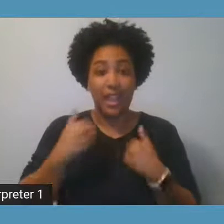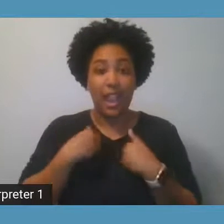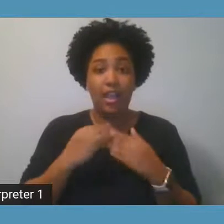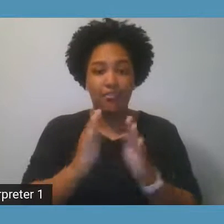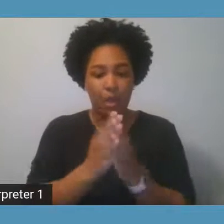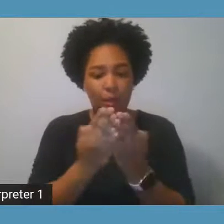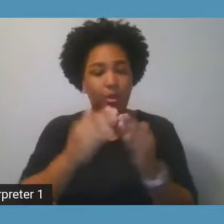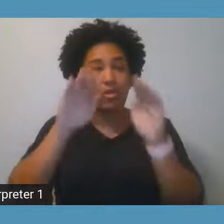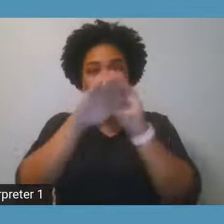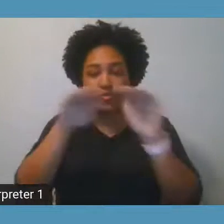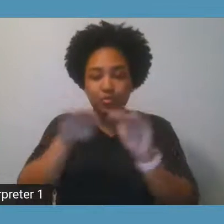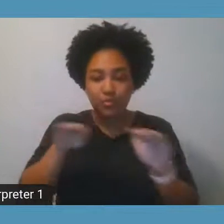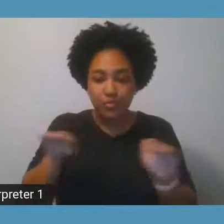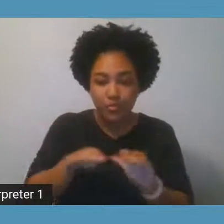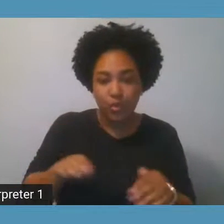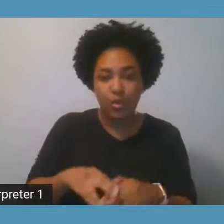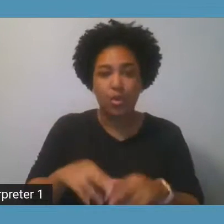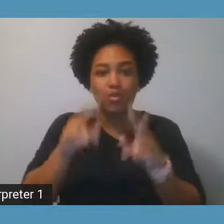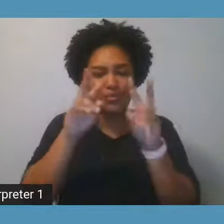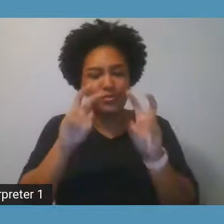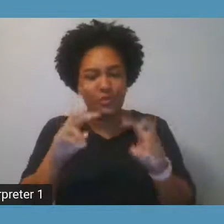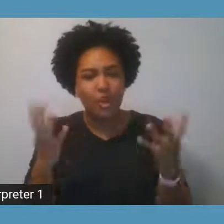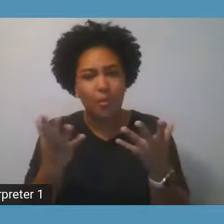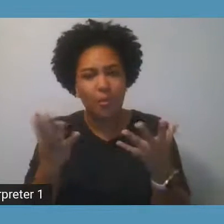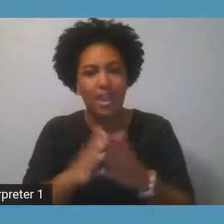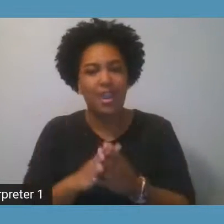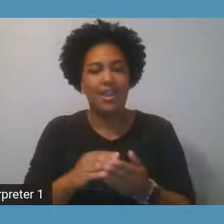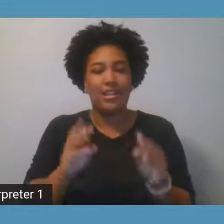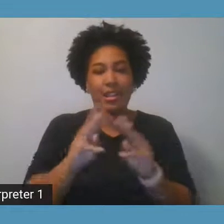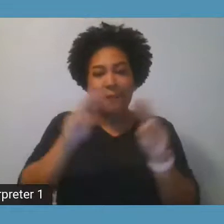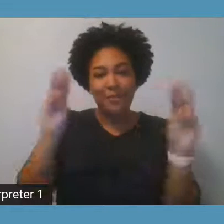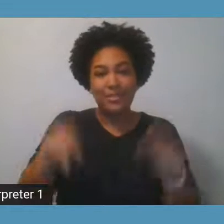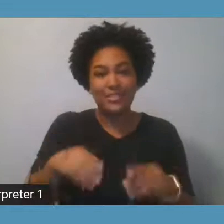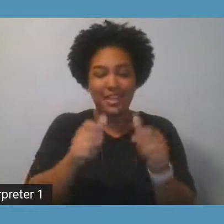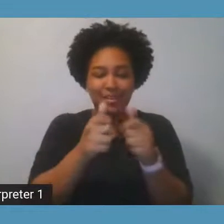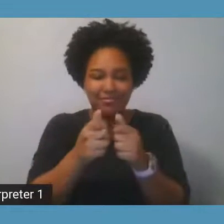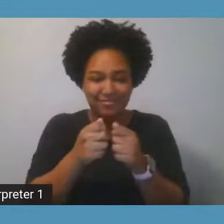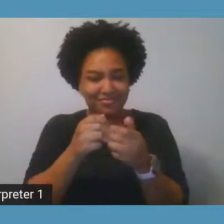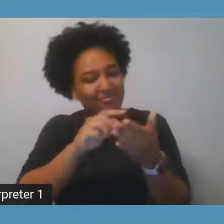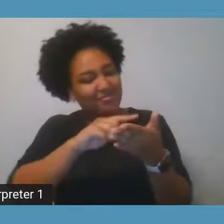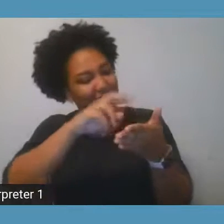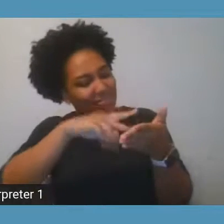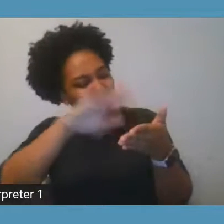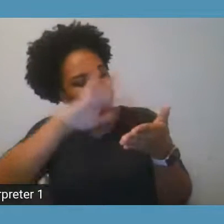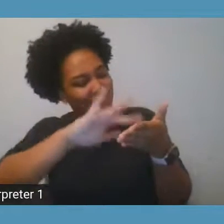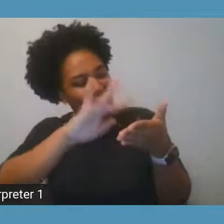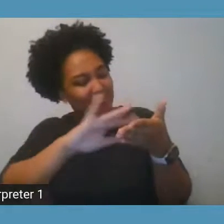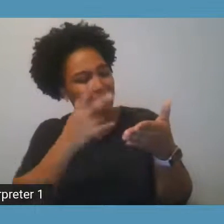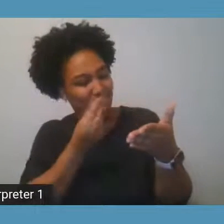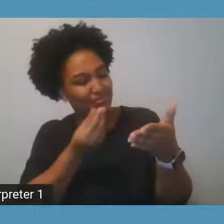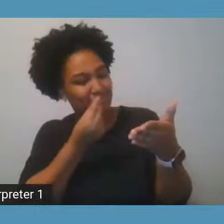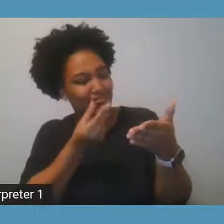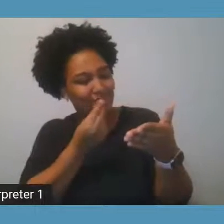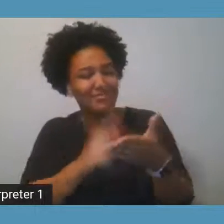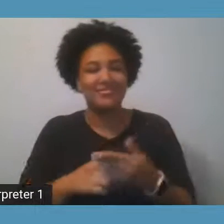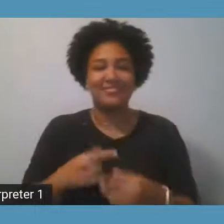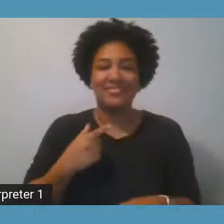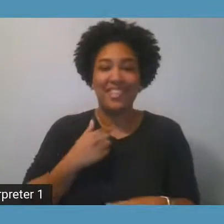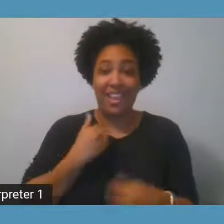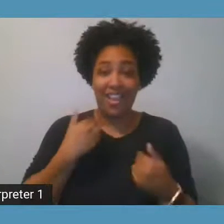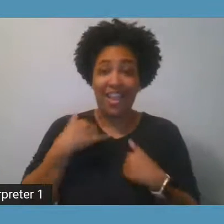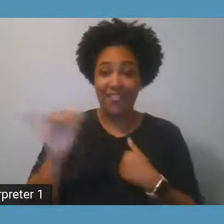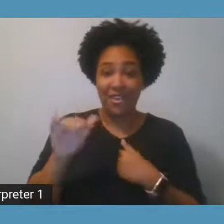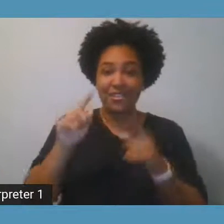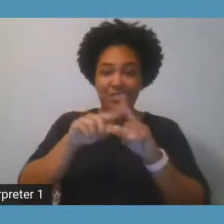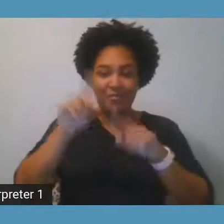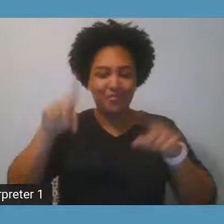me, which houses museum-related texts and various knickknacks that do change throughout the year. This technical workshop